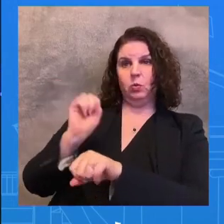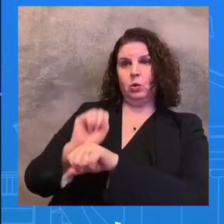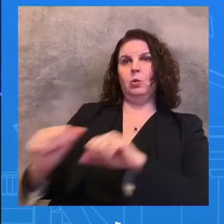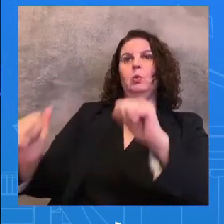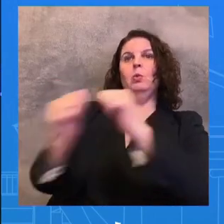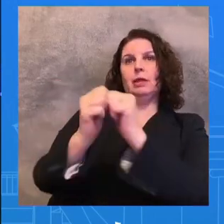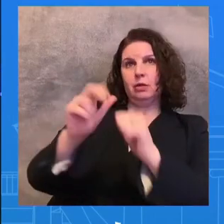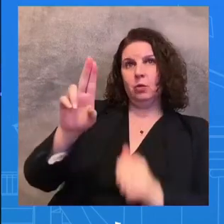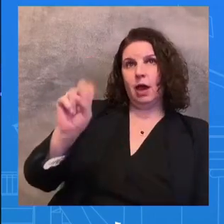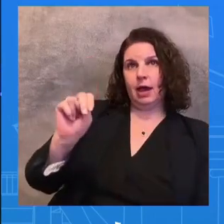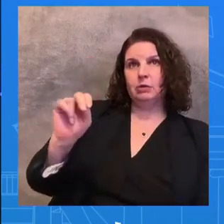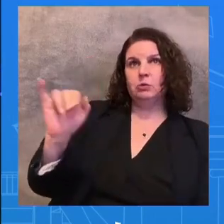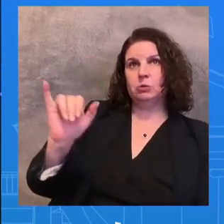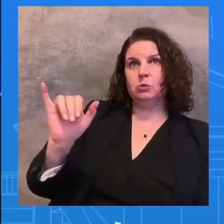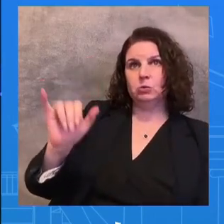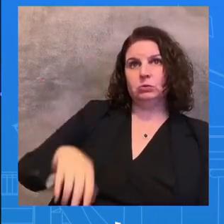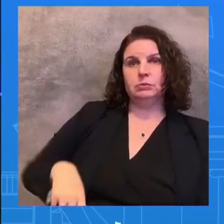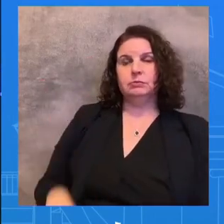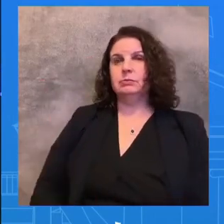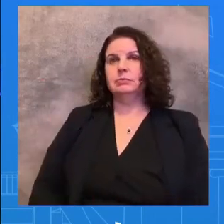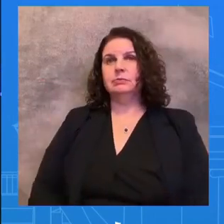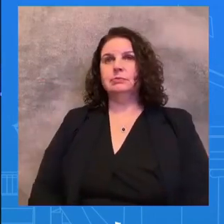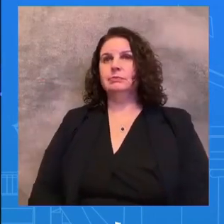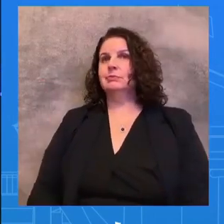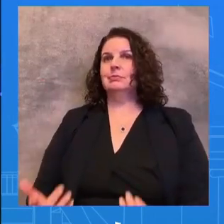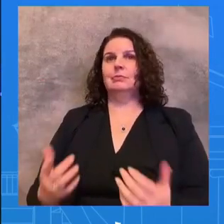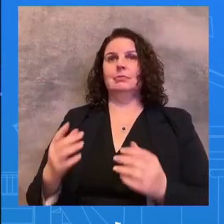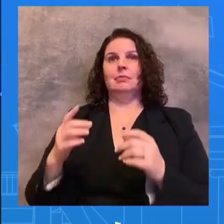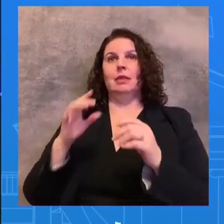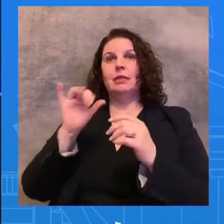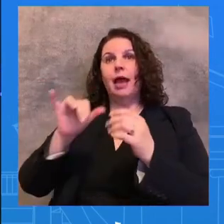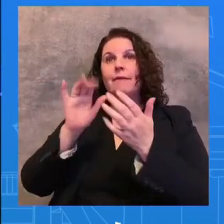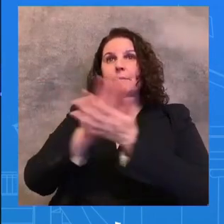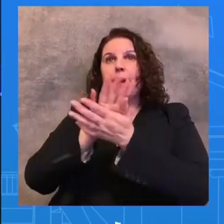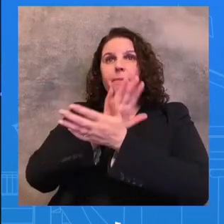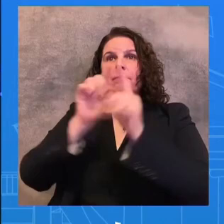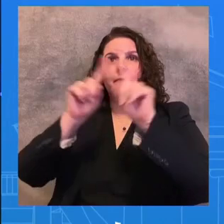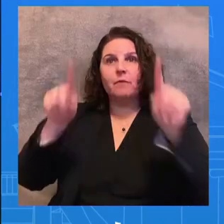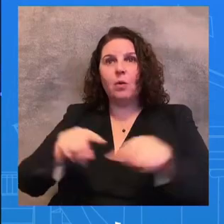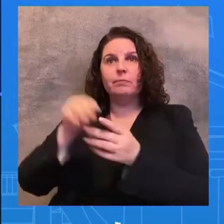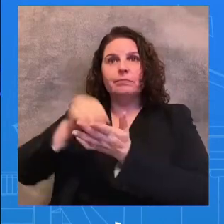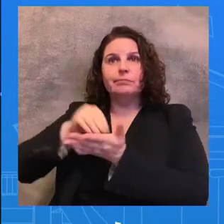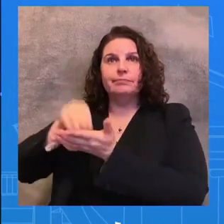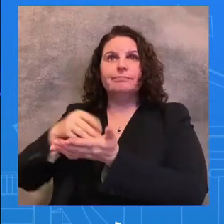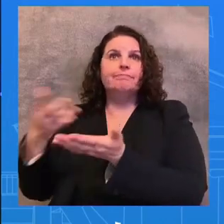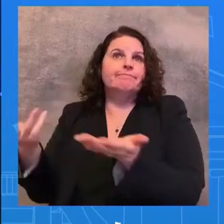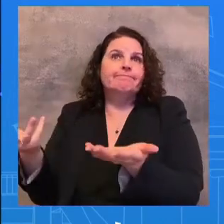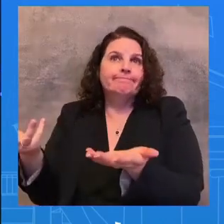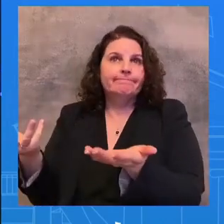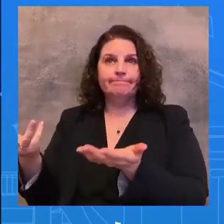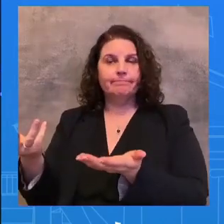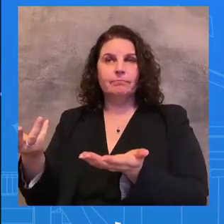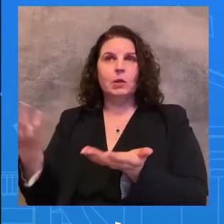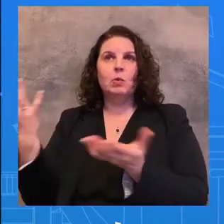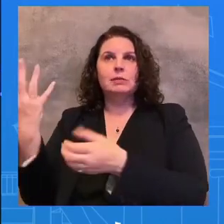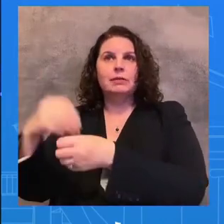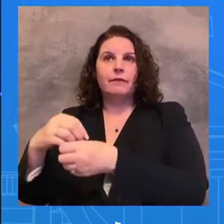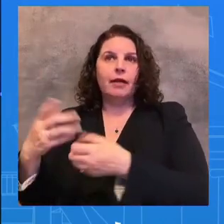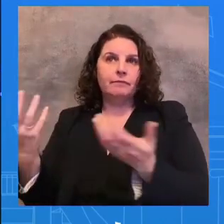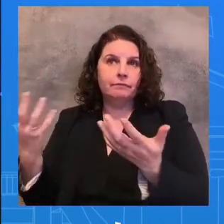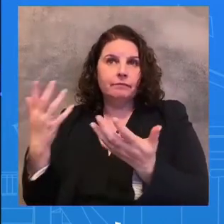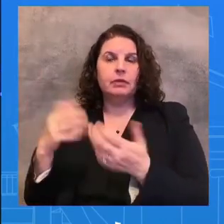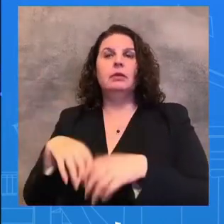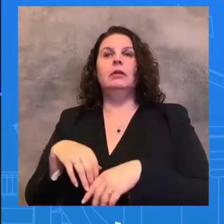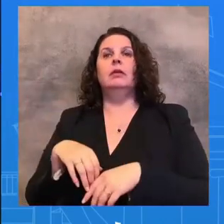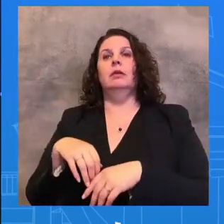or forms are necessary to file, that's one thing. In terms of whether the substance of the operation is well understood by Kenya, the partners in